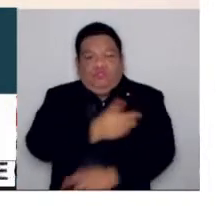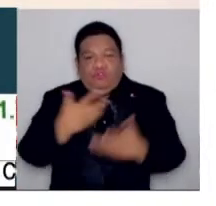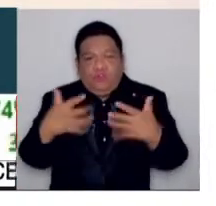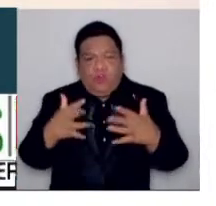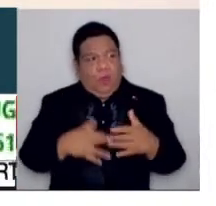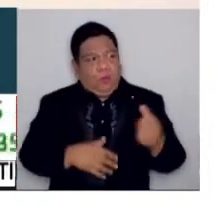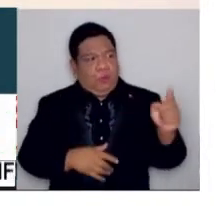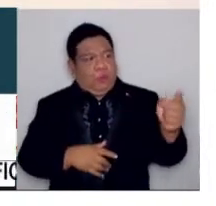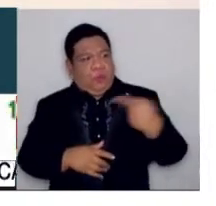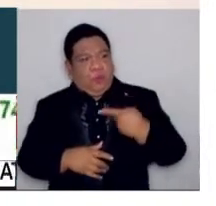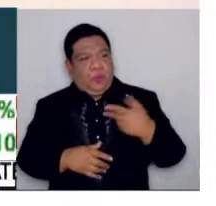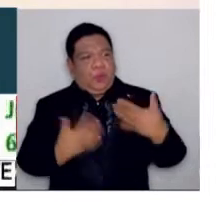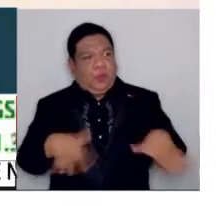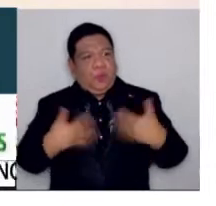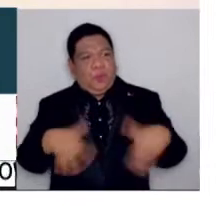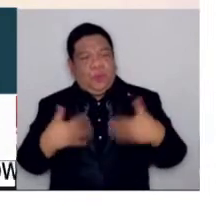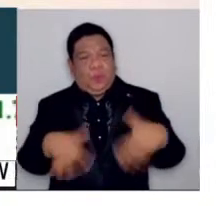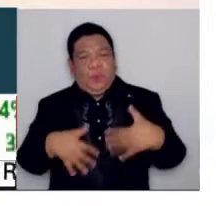kami.